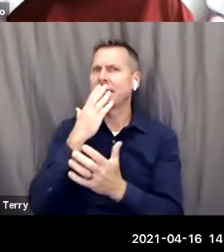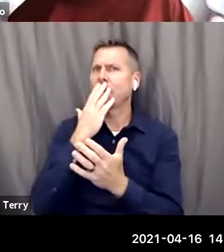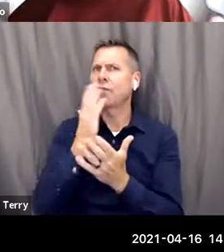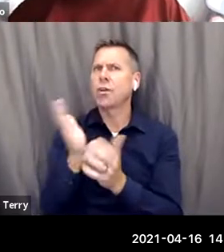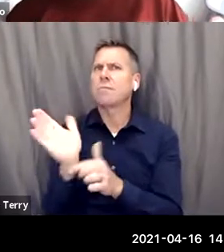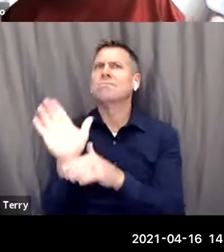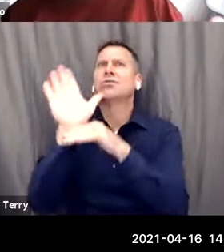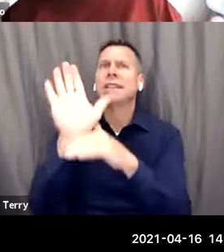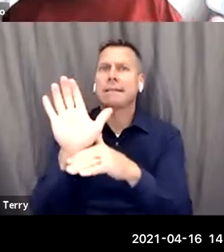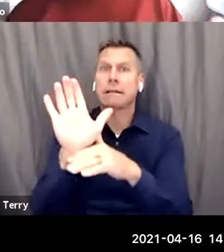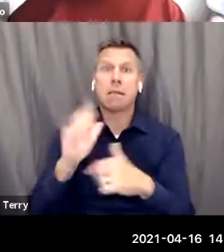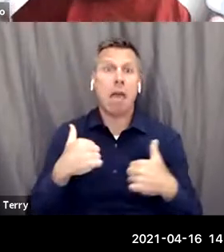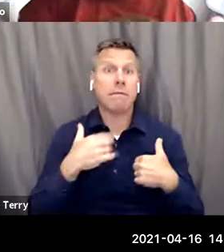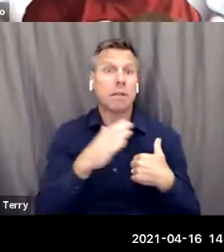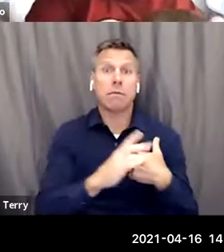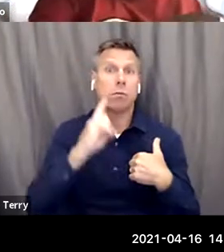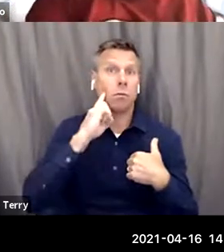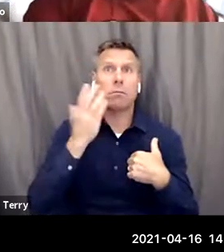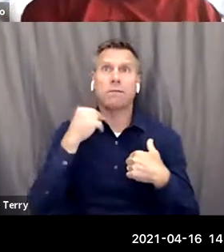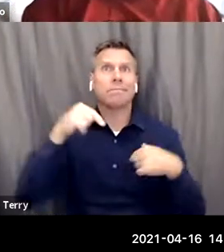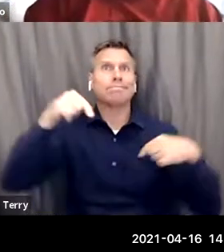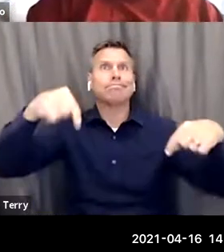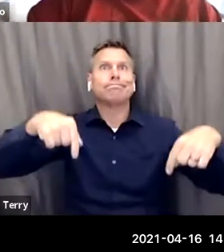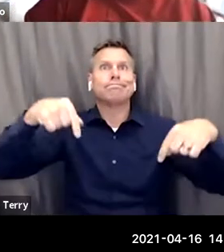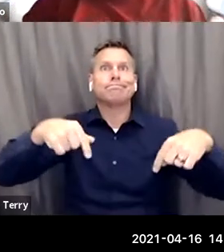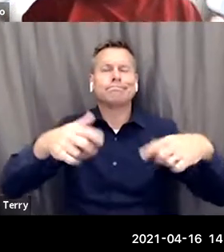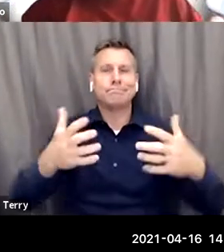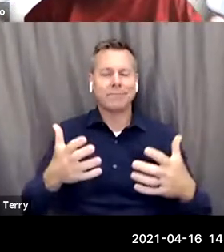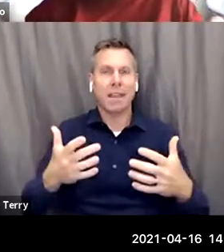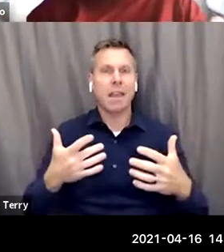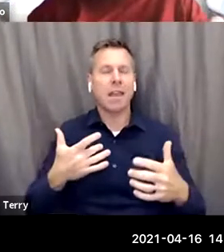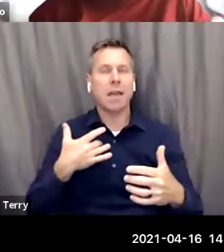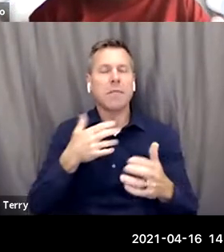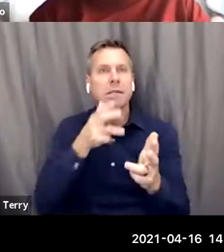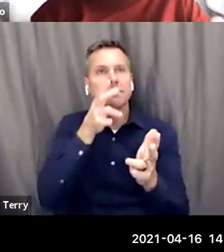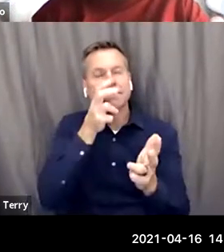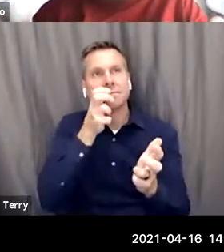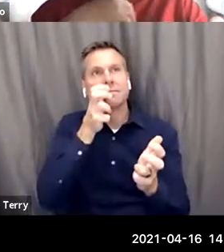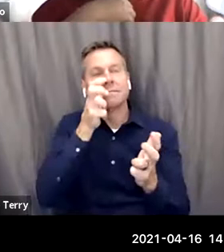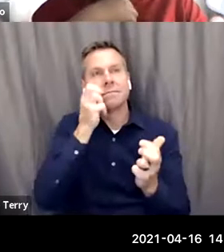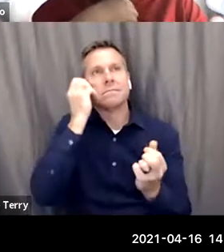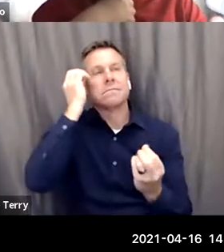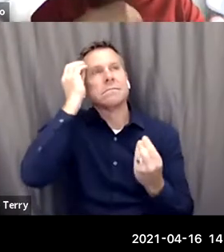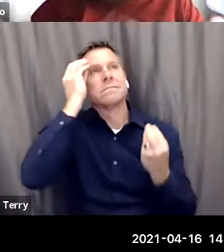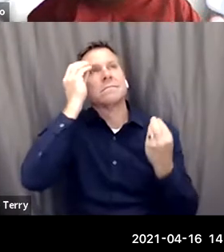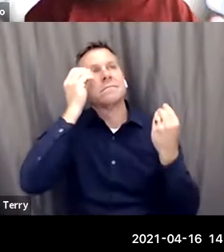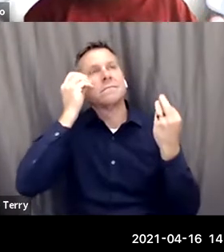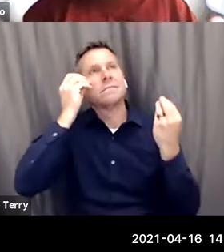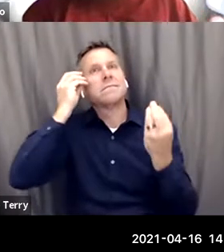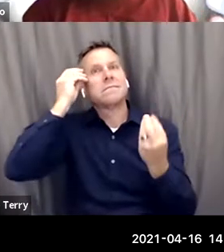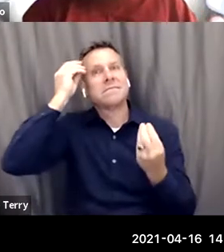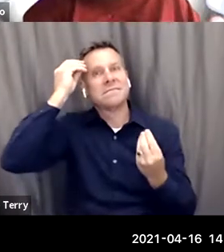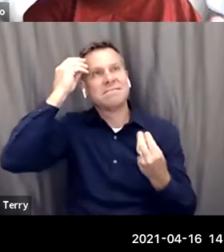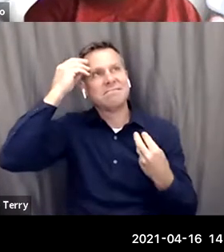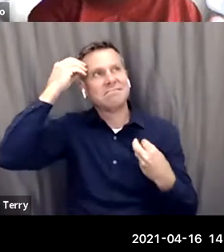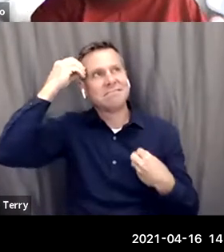haven't heard about this before, so I feel like I'm just kind of taking it in and trying to absorb it all. But